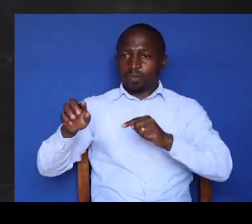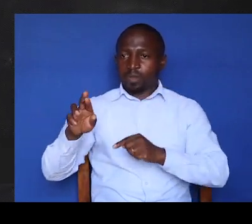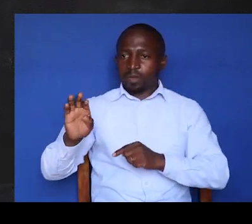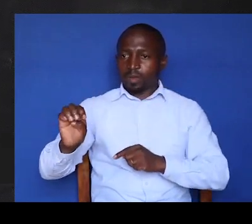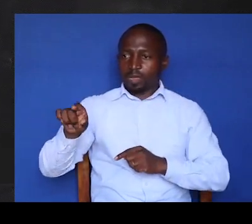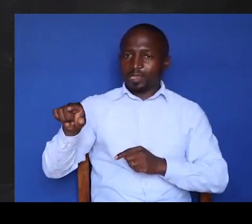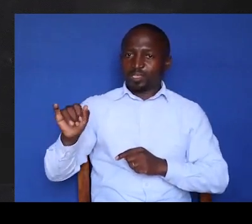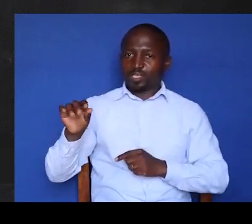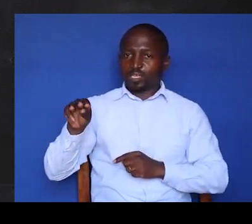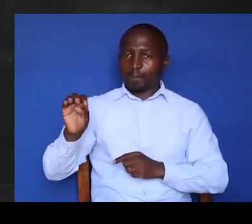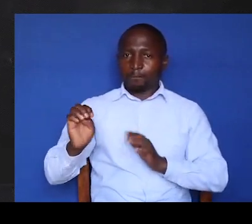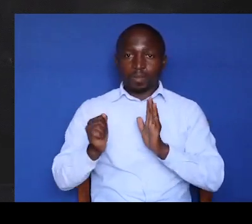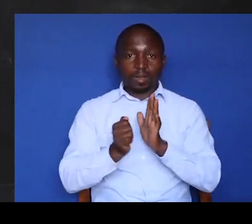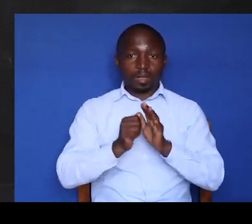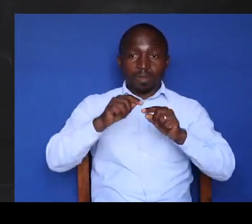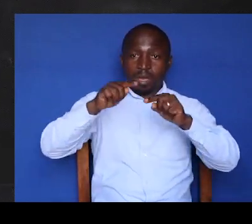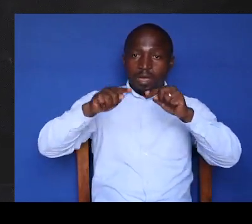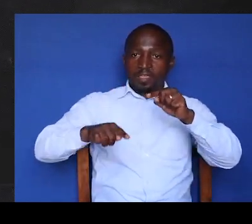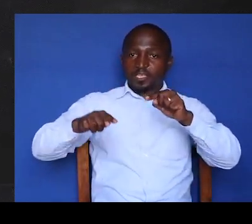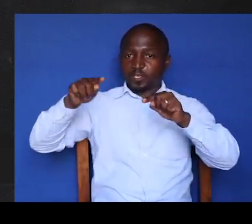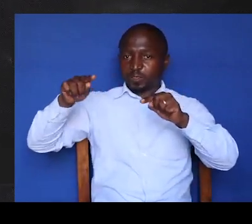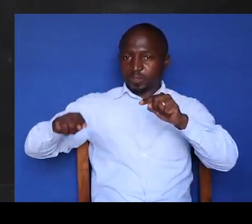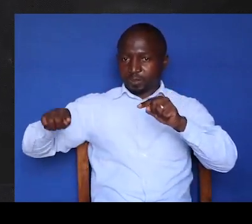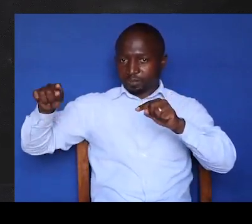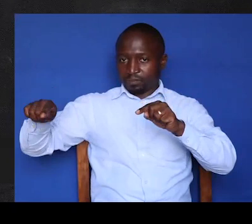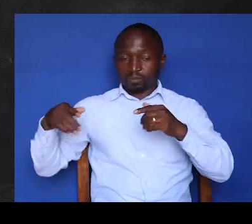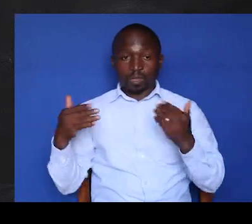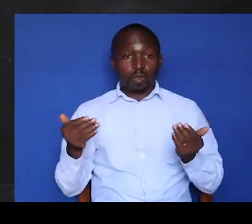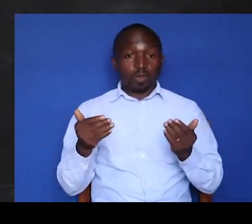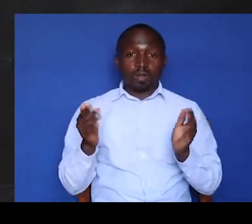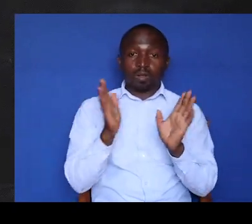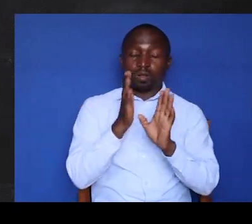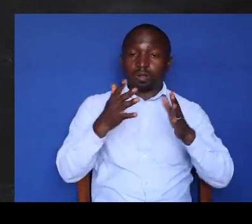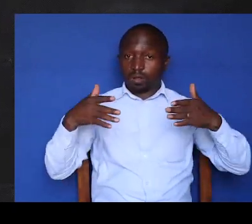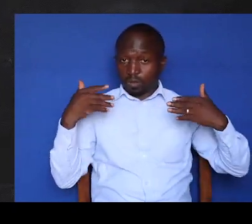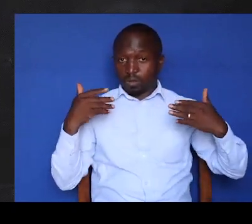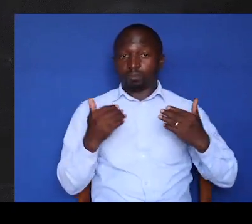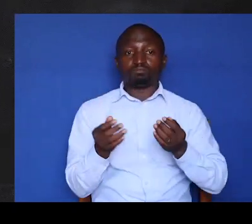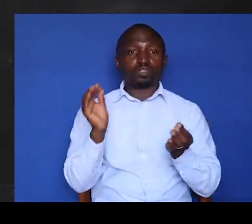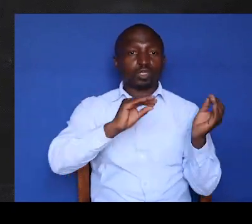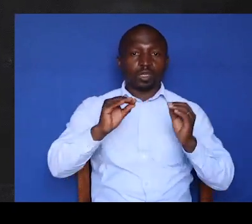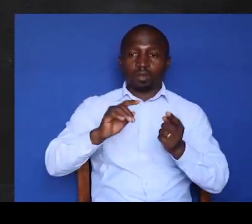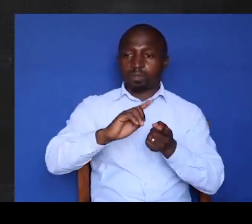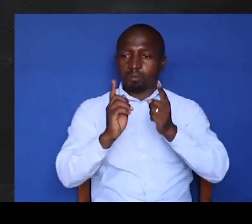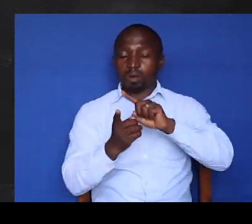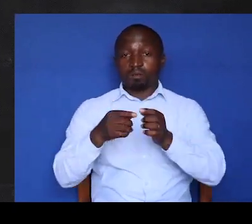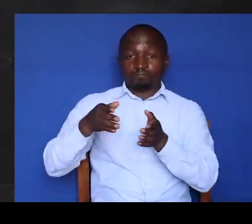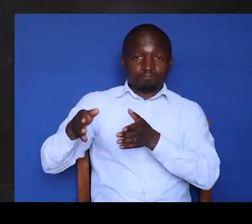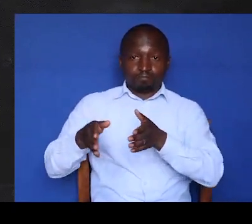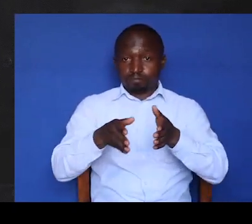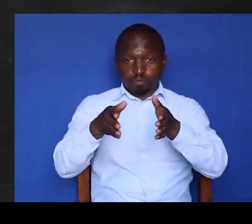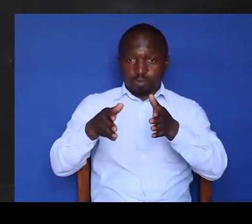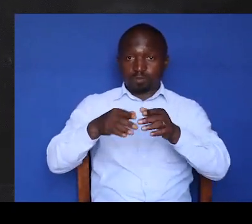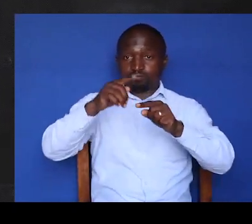pertaining to this explanation, climate is one of the factors which influence a river regime. 2, we